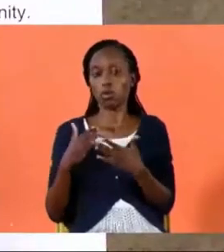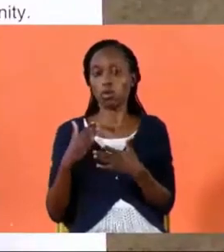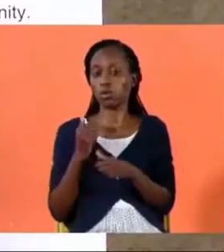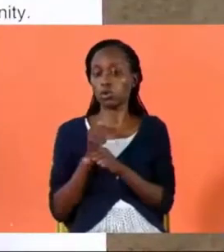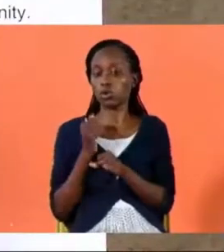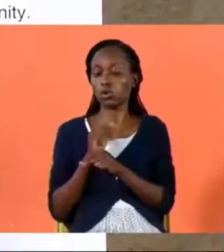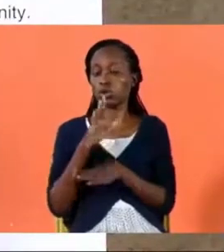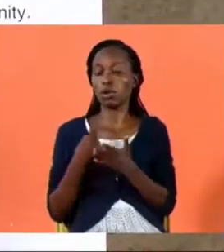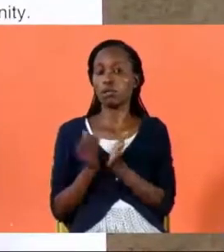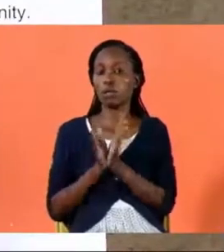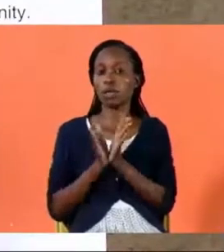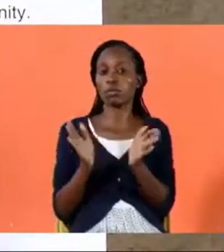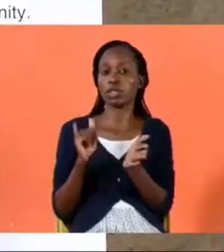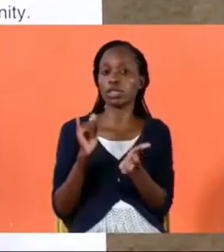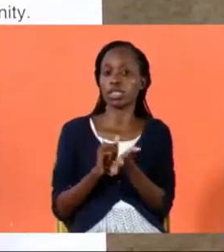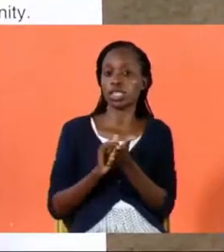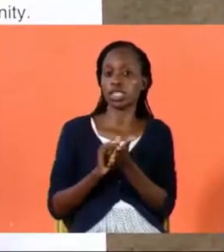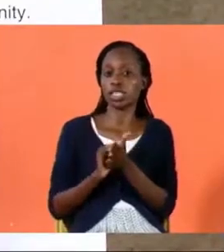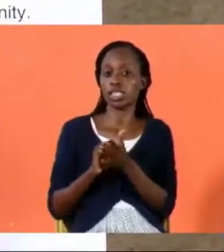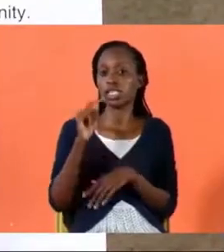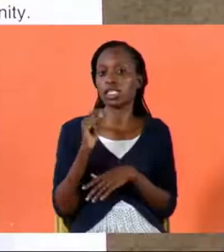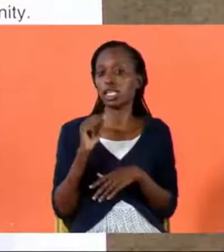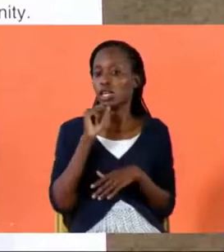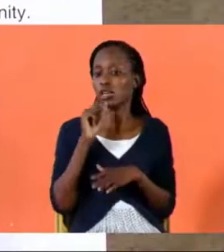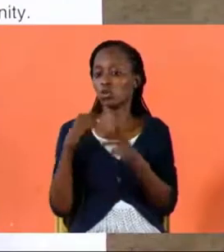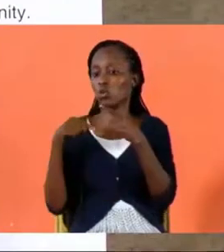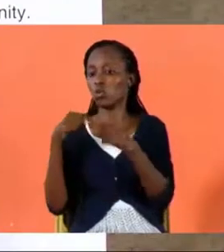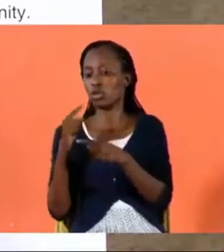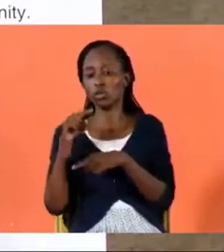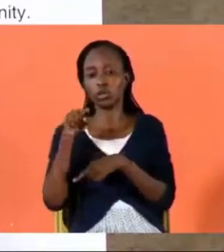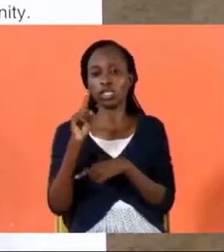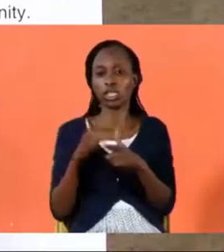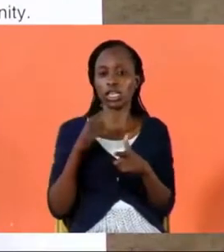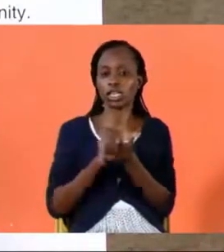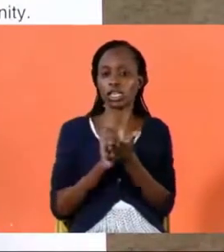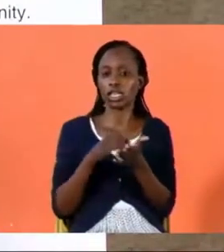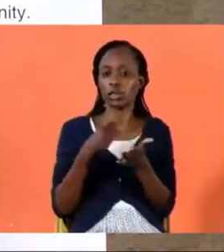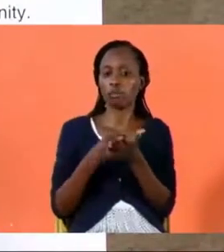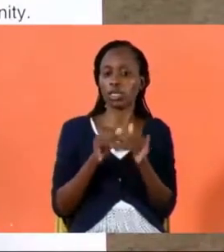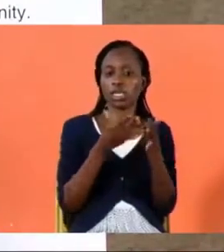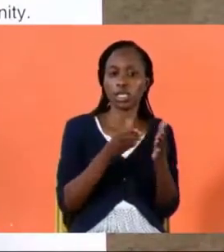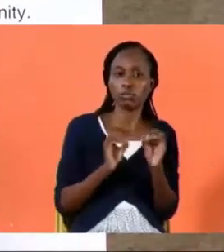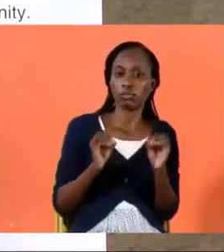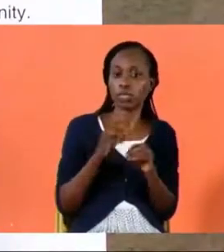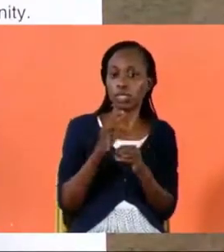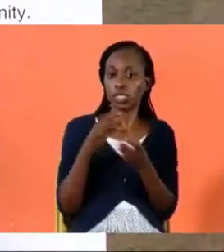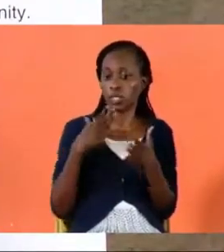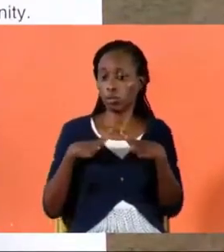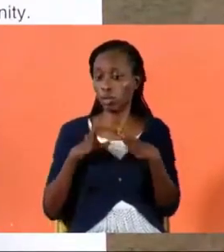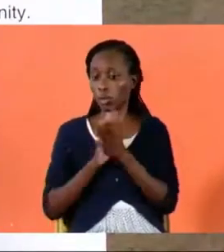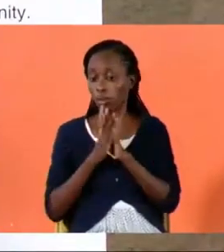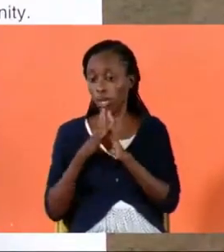publicly, that tenders are not won or awarded correctly. That money doesn't always stay here. These people are becoming smart and